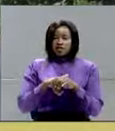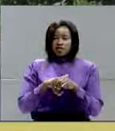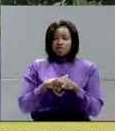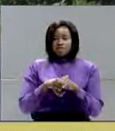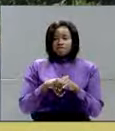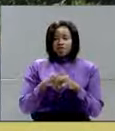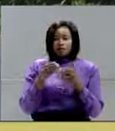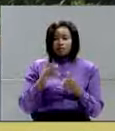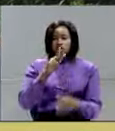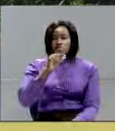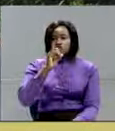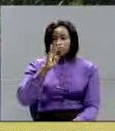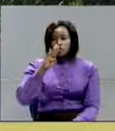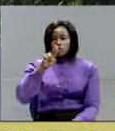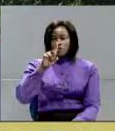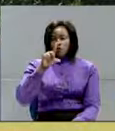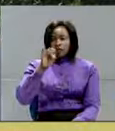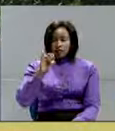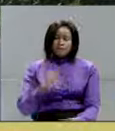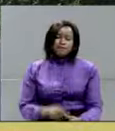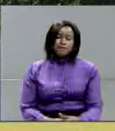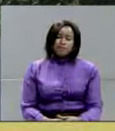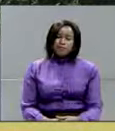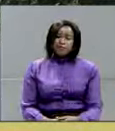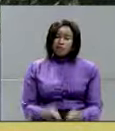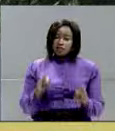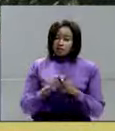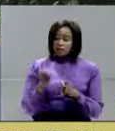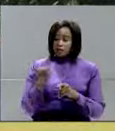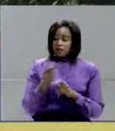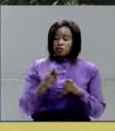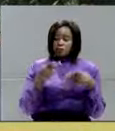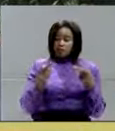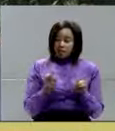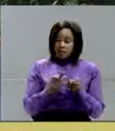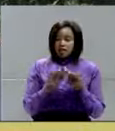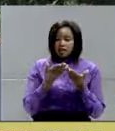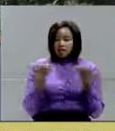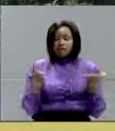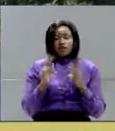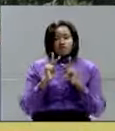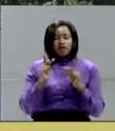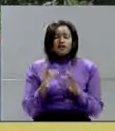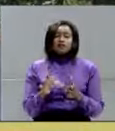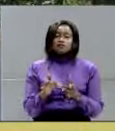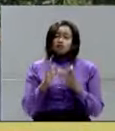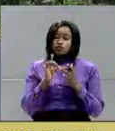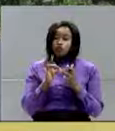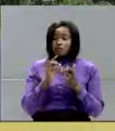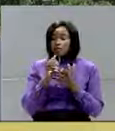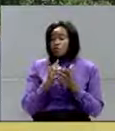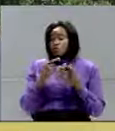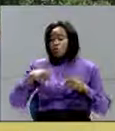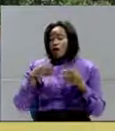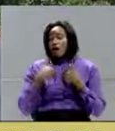in Zambia, Shibuli. And those two facilities, it's very special because we not only have the